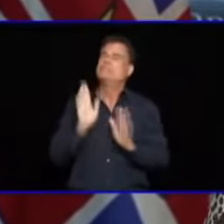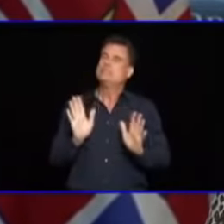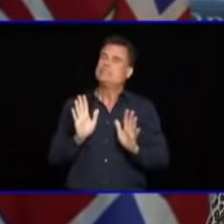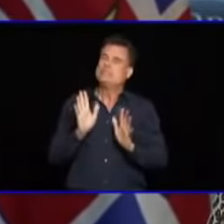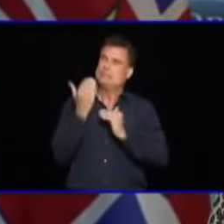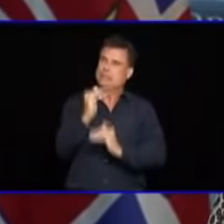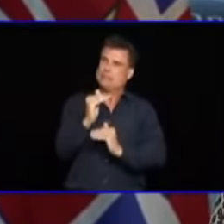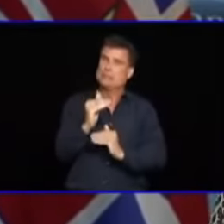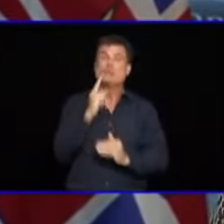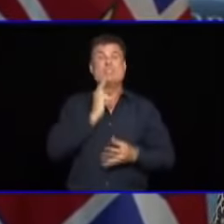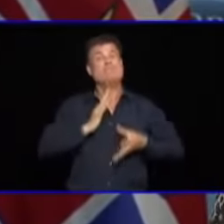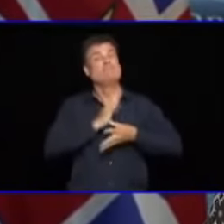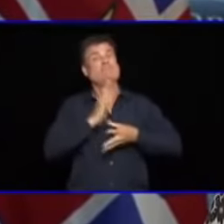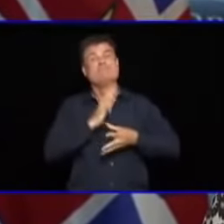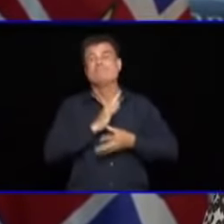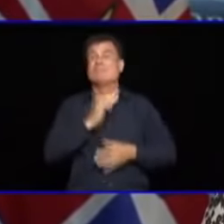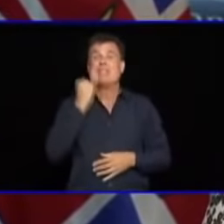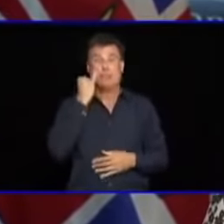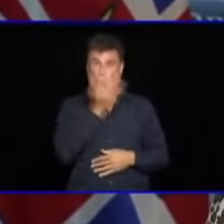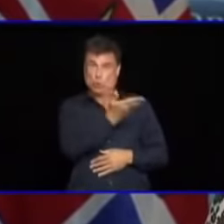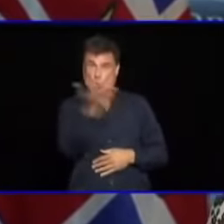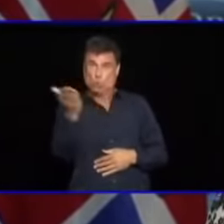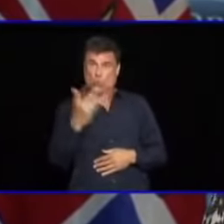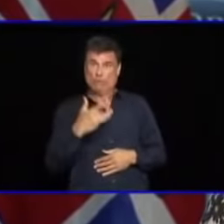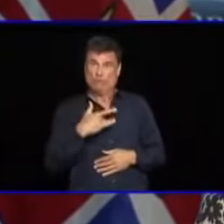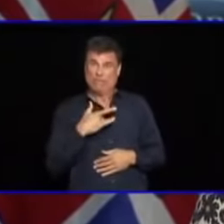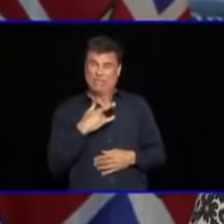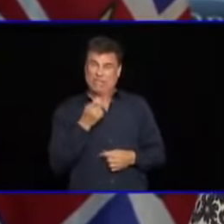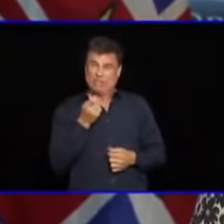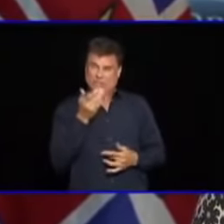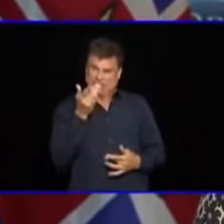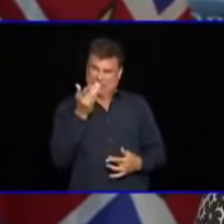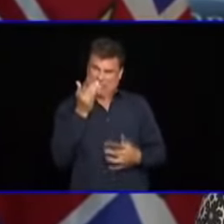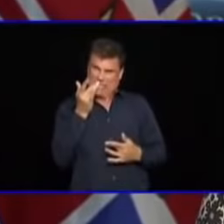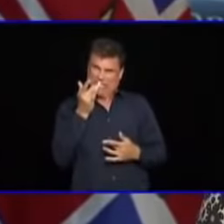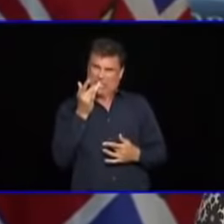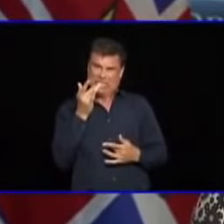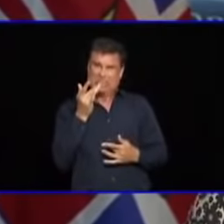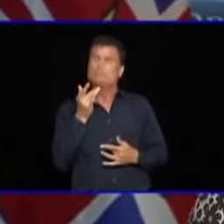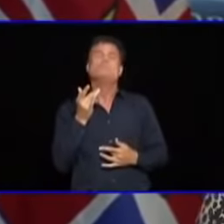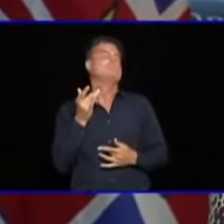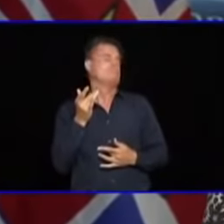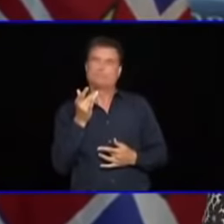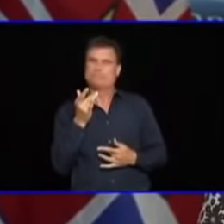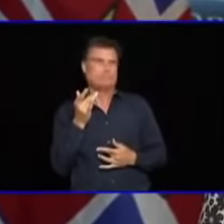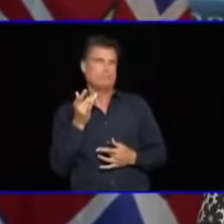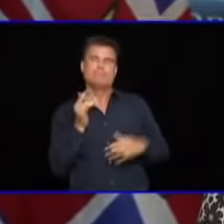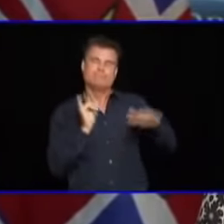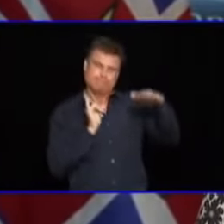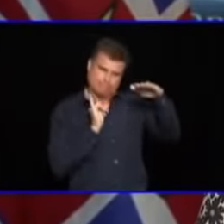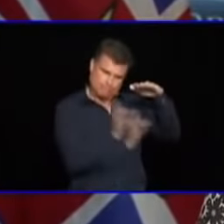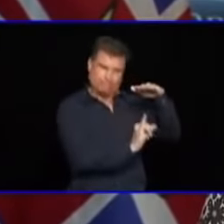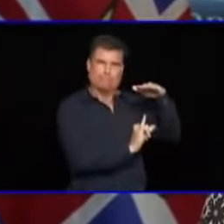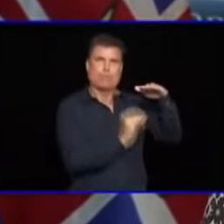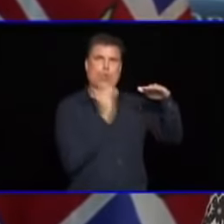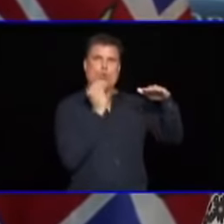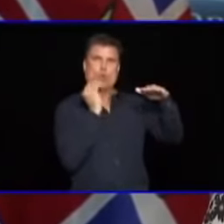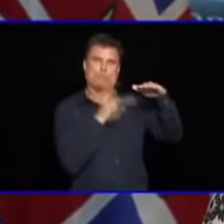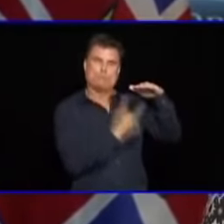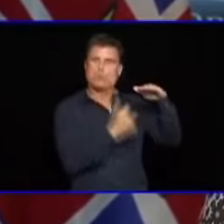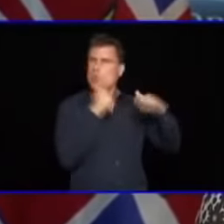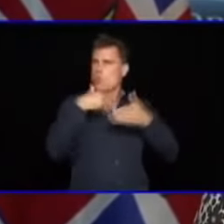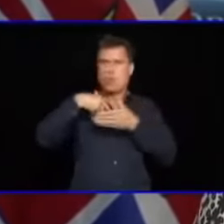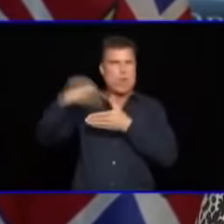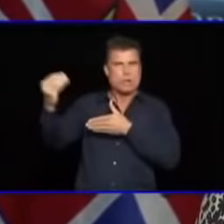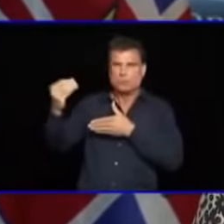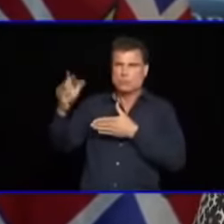need to be tested. We know that giving people the space to stay safe is very important for all of us. For the first few months,